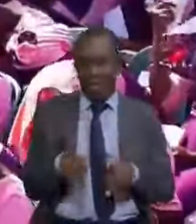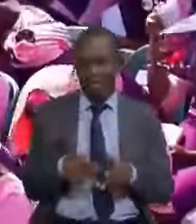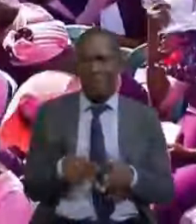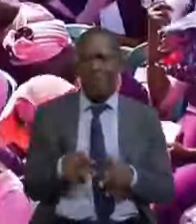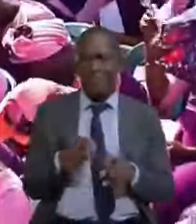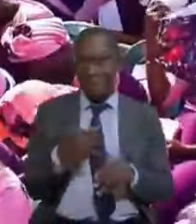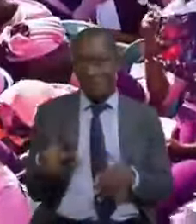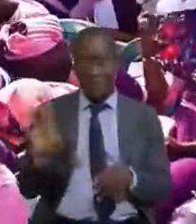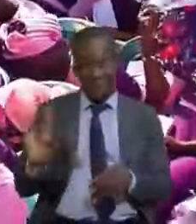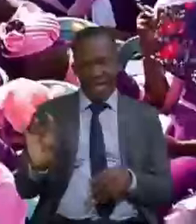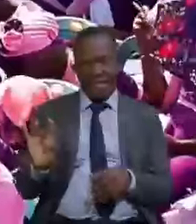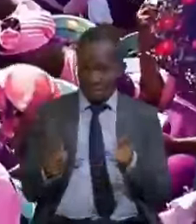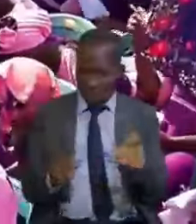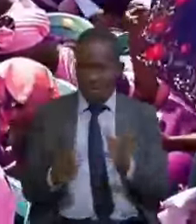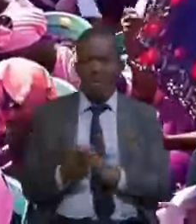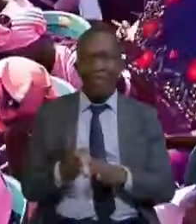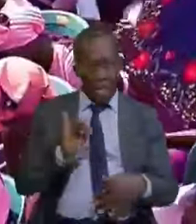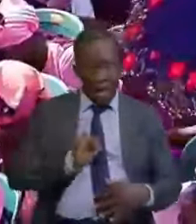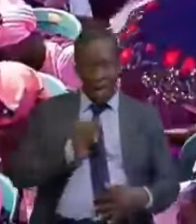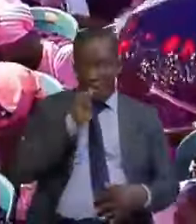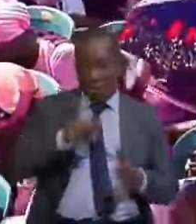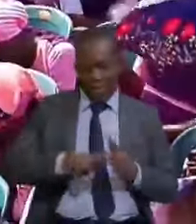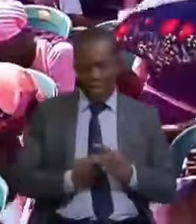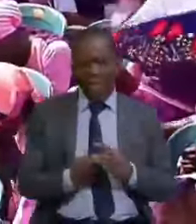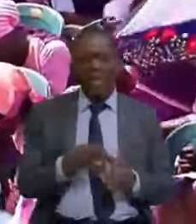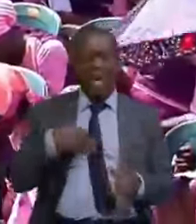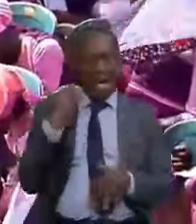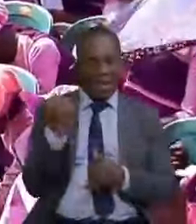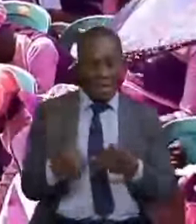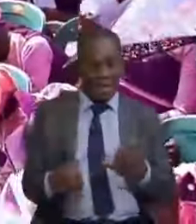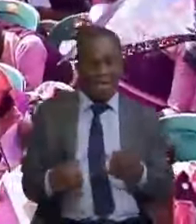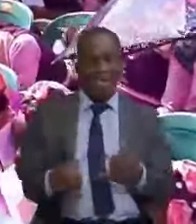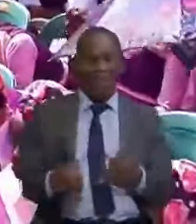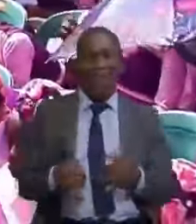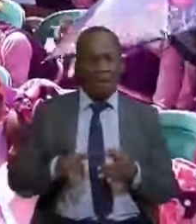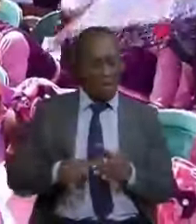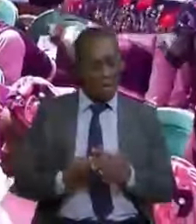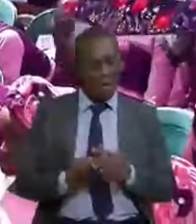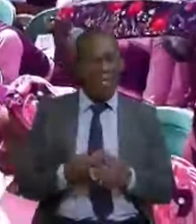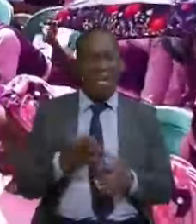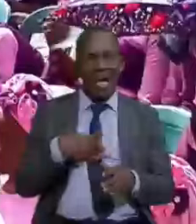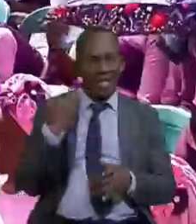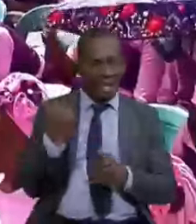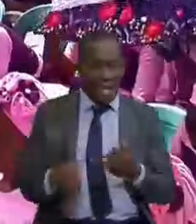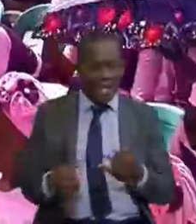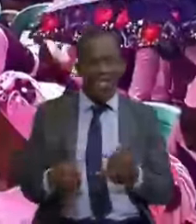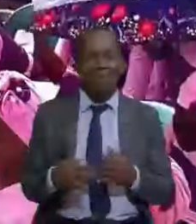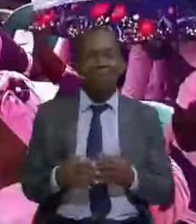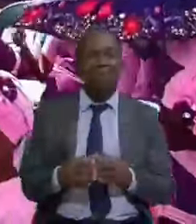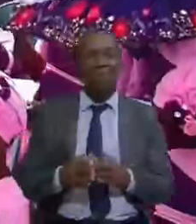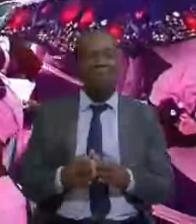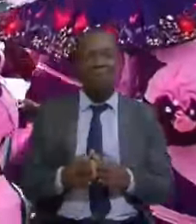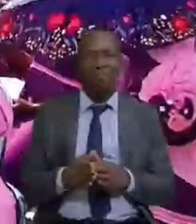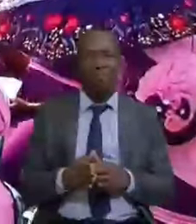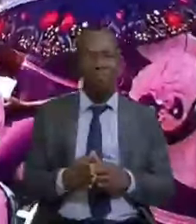Alpha and Omega, the beginning and the ending, says the